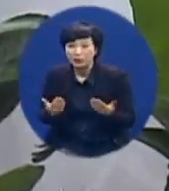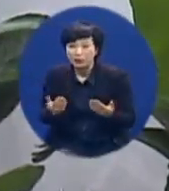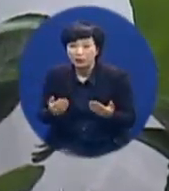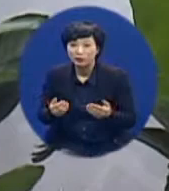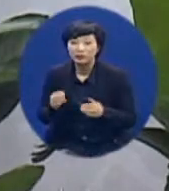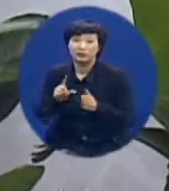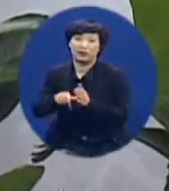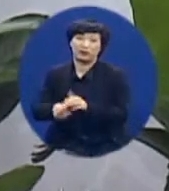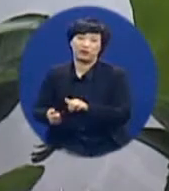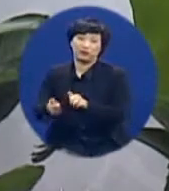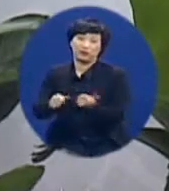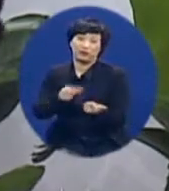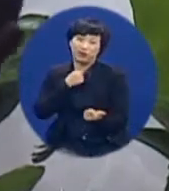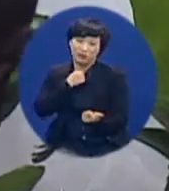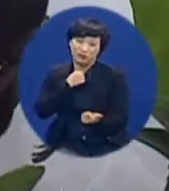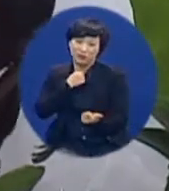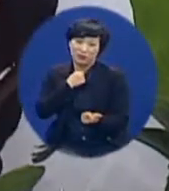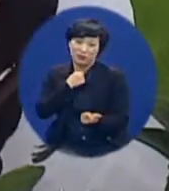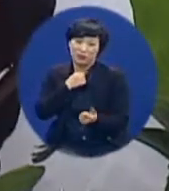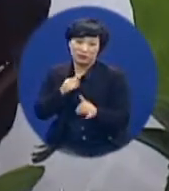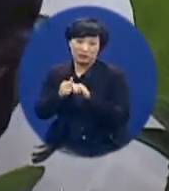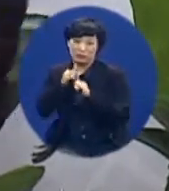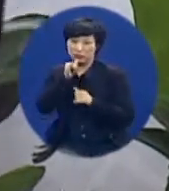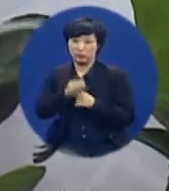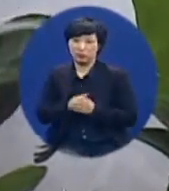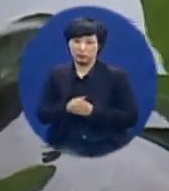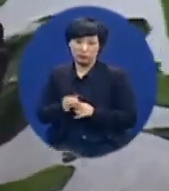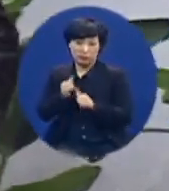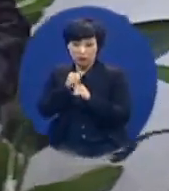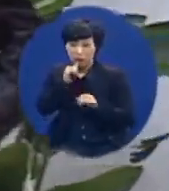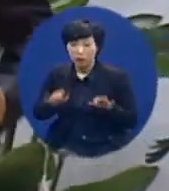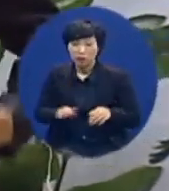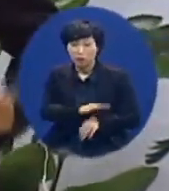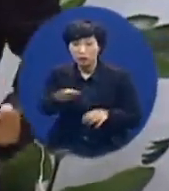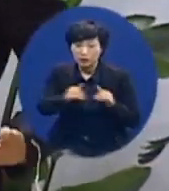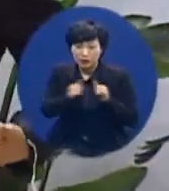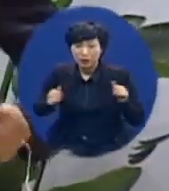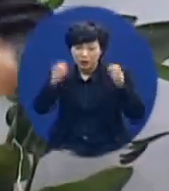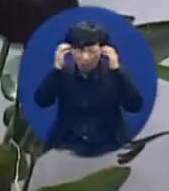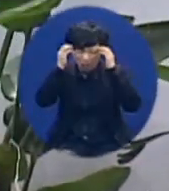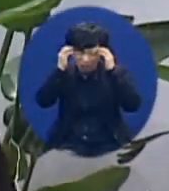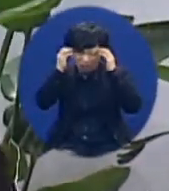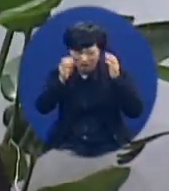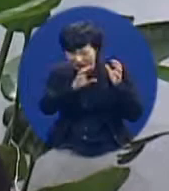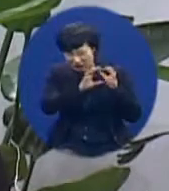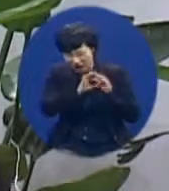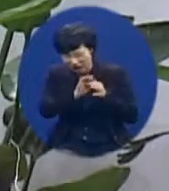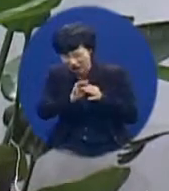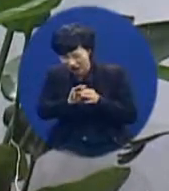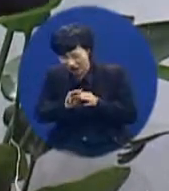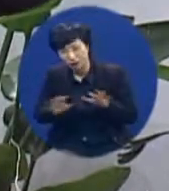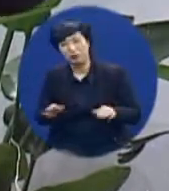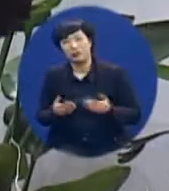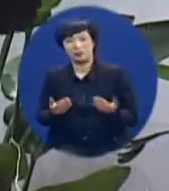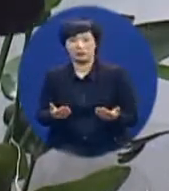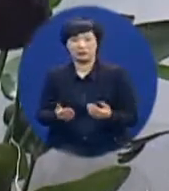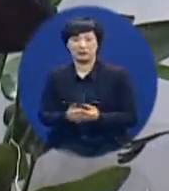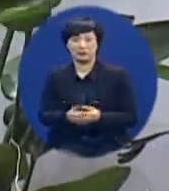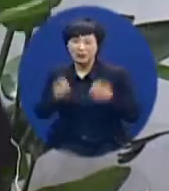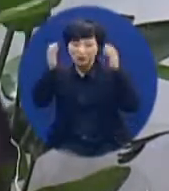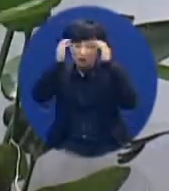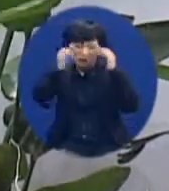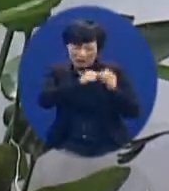I have experienced a lot of suffering mentally or in circumstances which were over